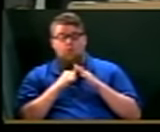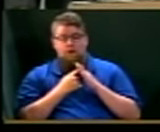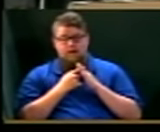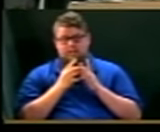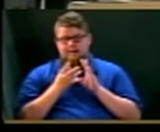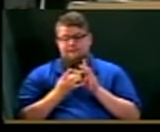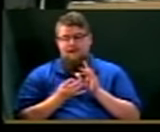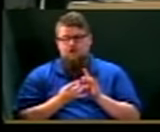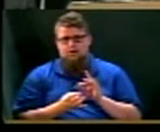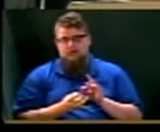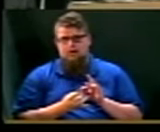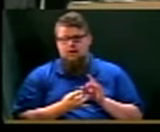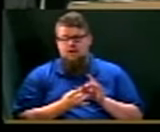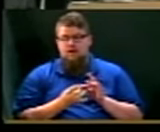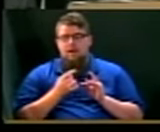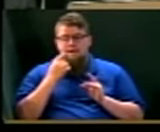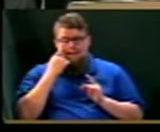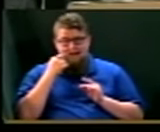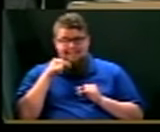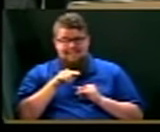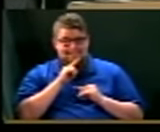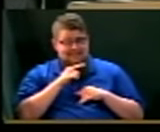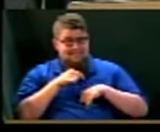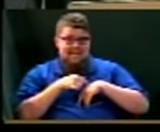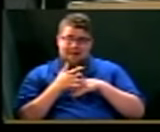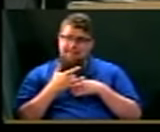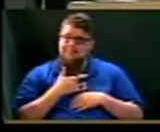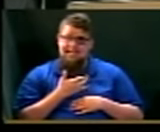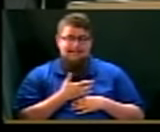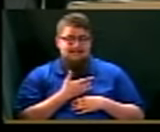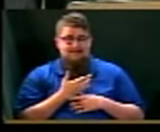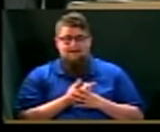originally stated, because this is so time sensitive.